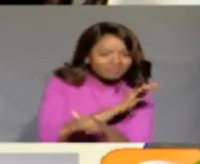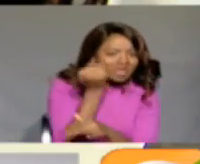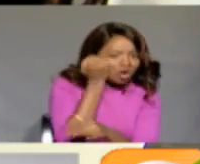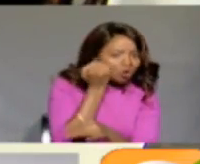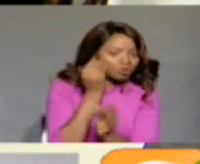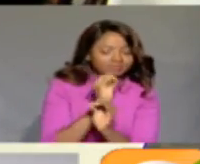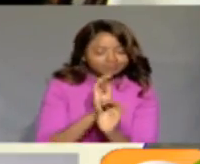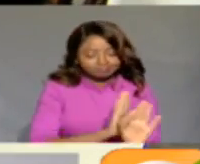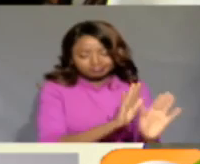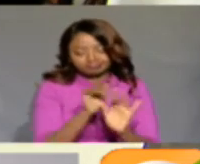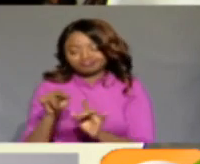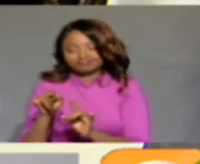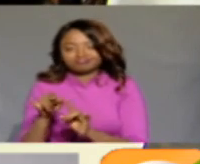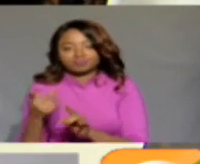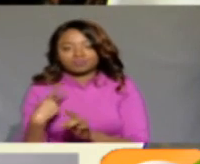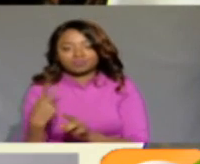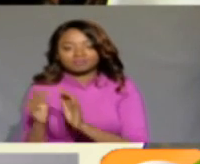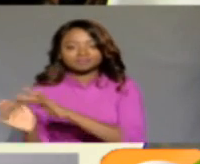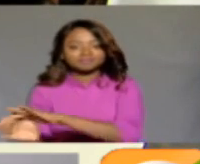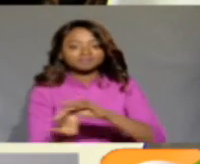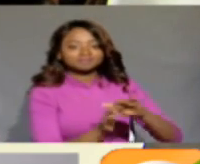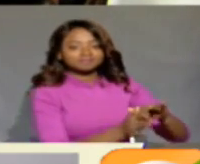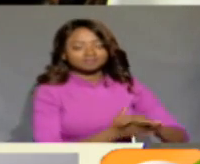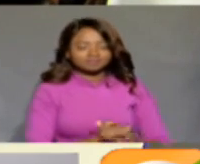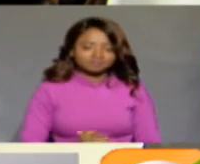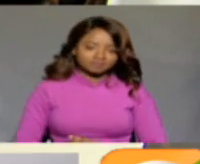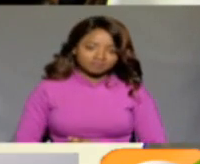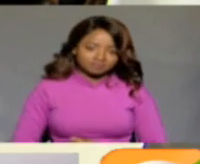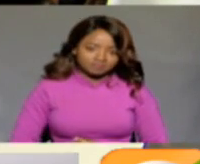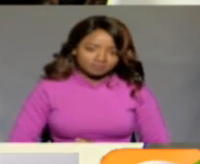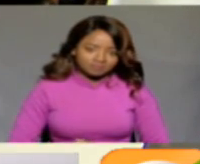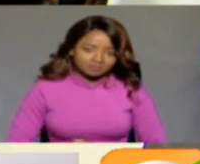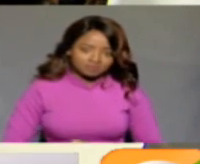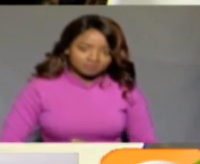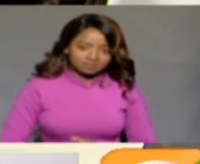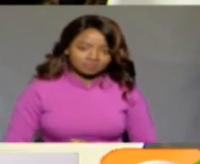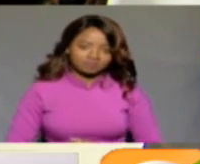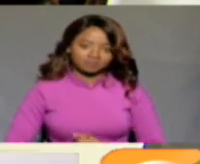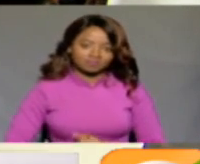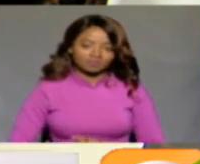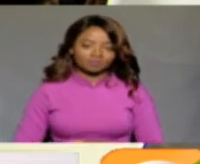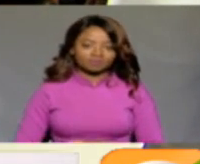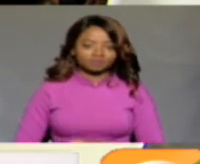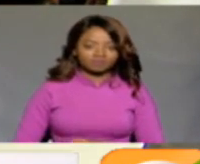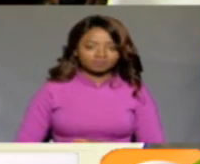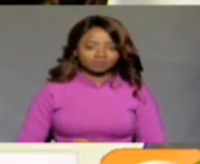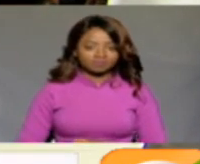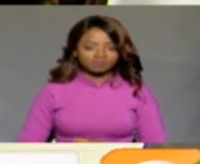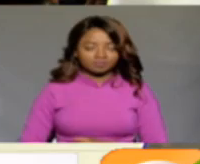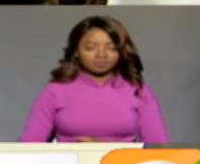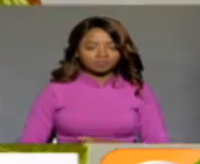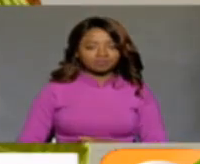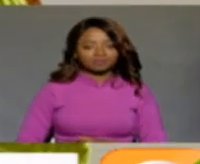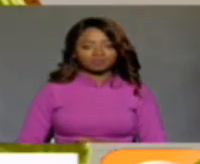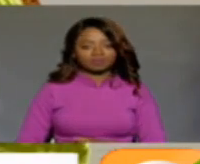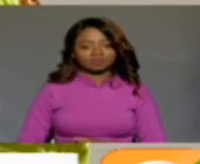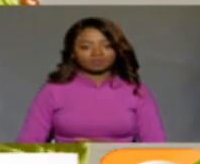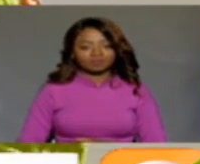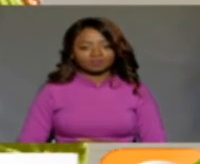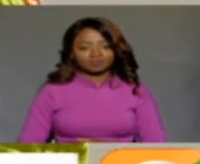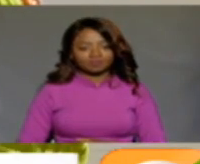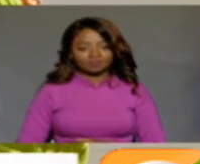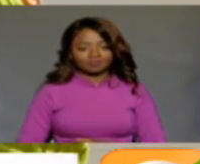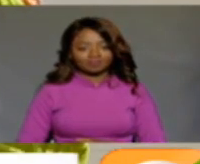Okay. Okia, final remarks, 1 minute. Well, my only remarks is that the area of judicial